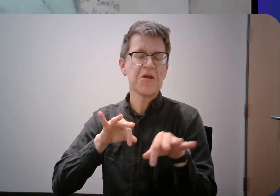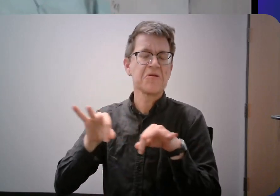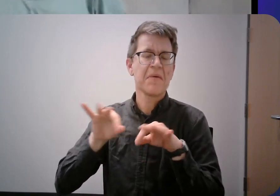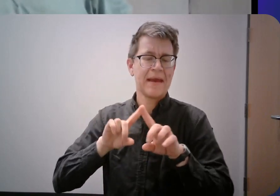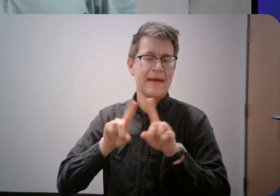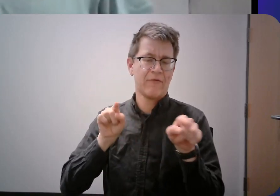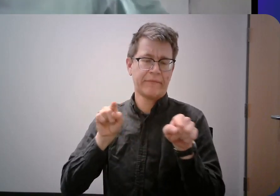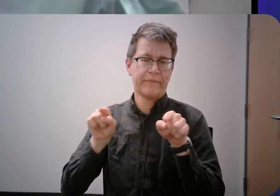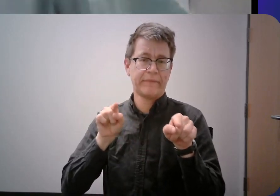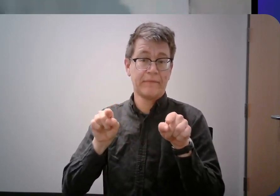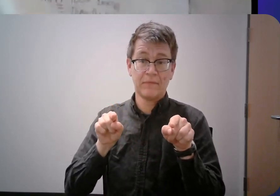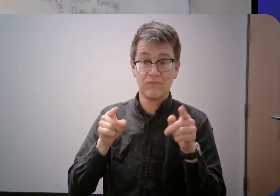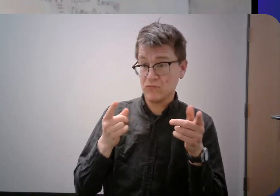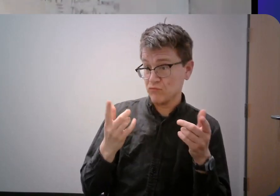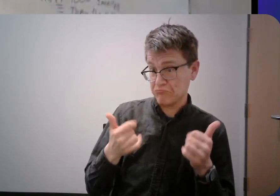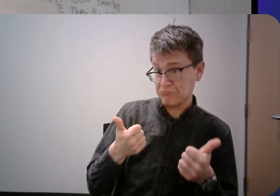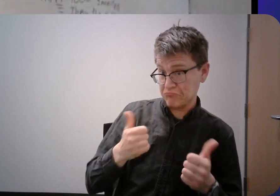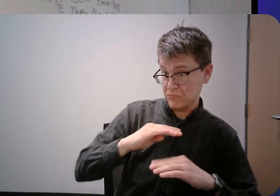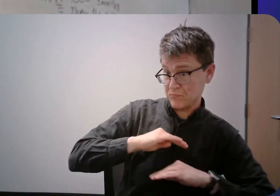the fun begins, right?